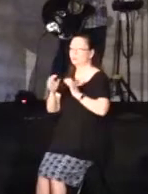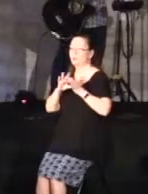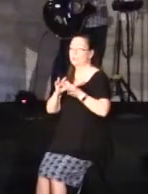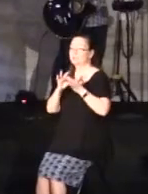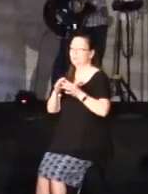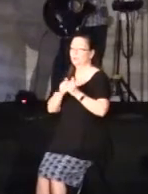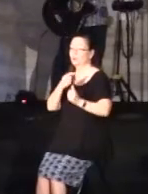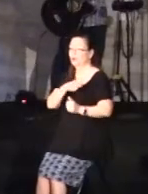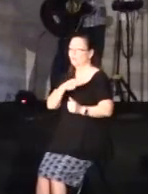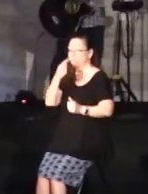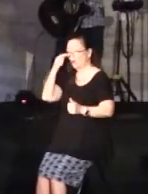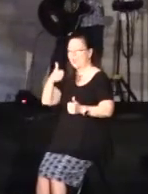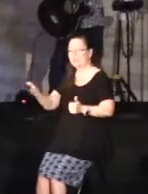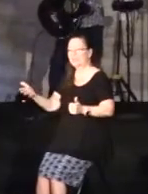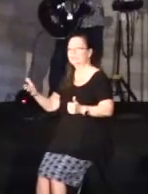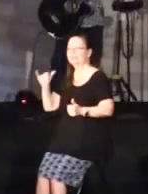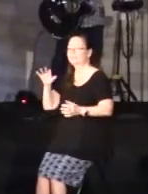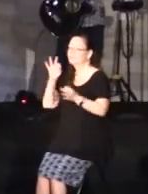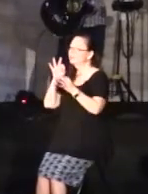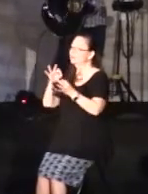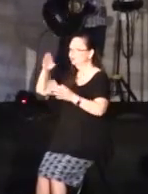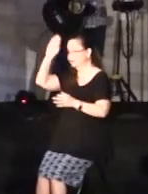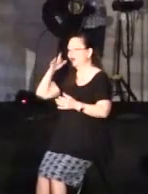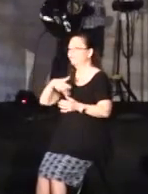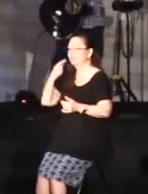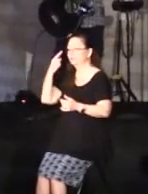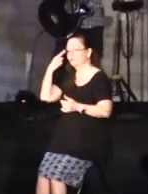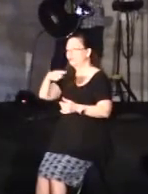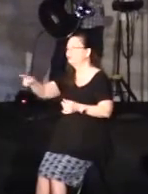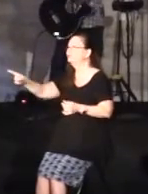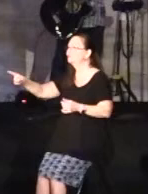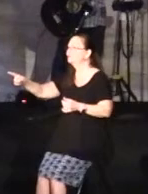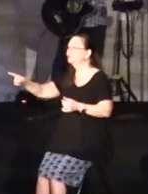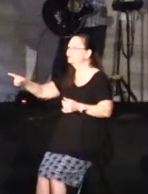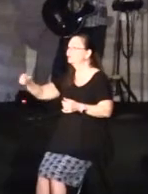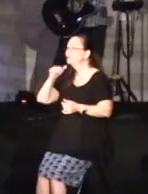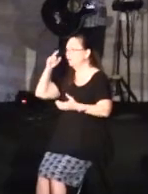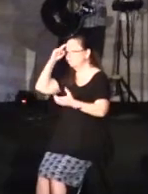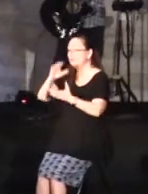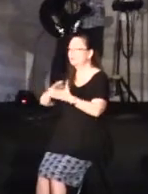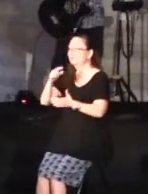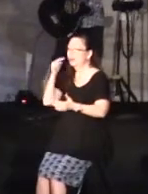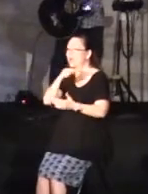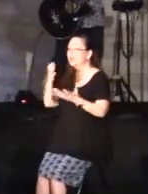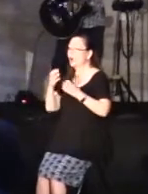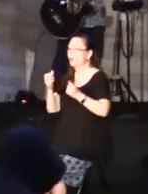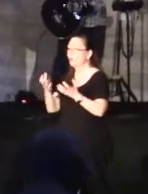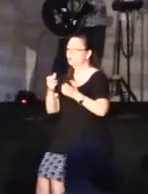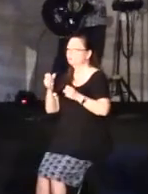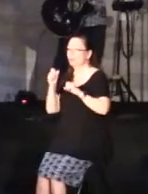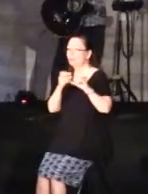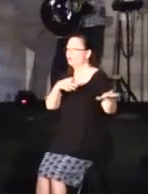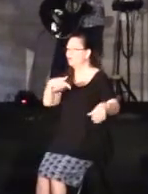with her for anything. And that's exactly how God feels about you. Don't believe the lie that God's ready to toss you out because he